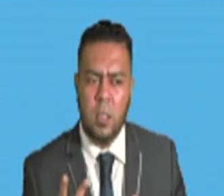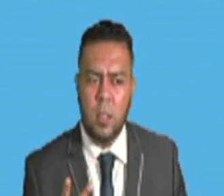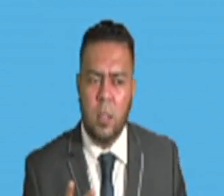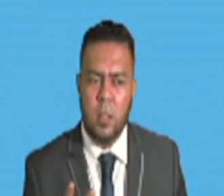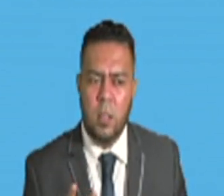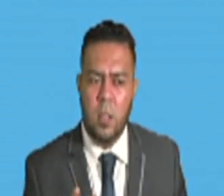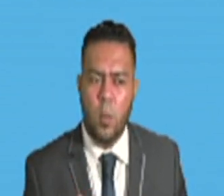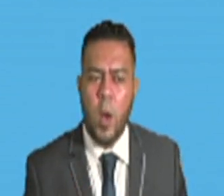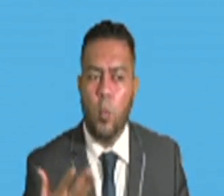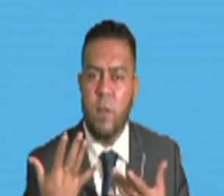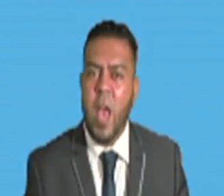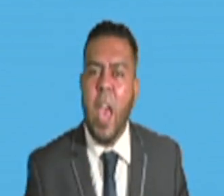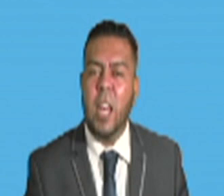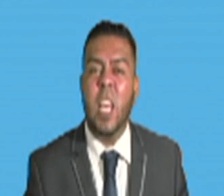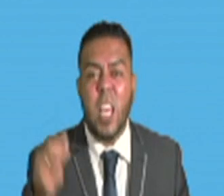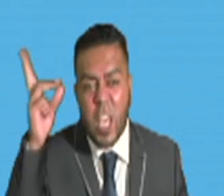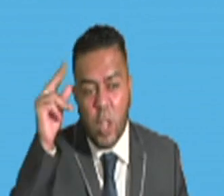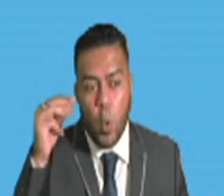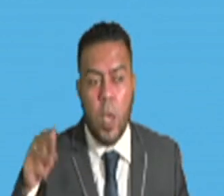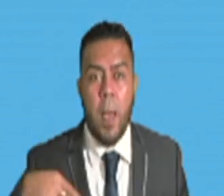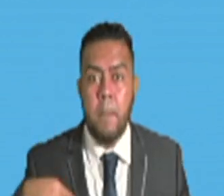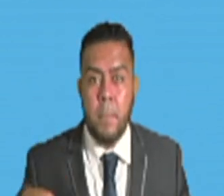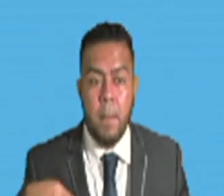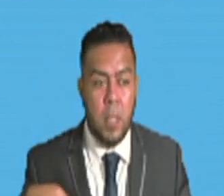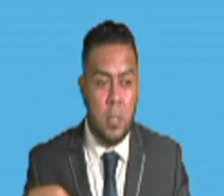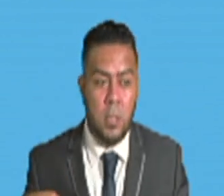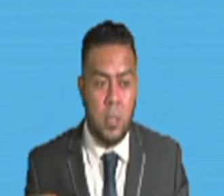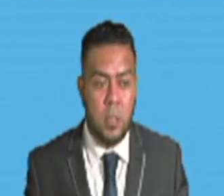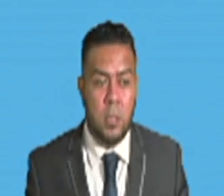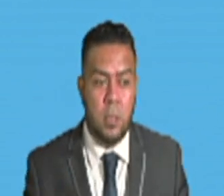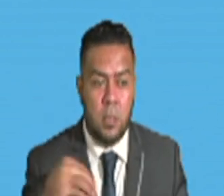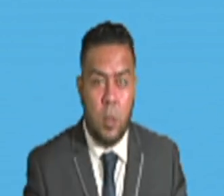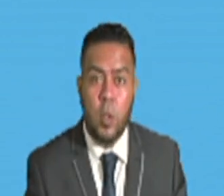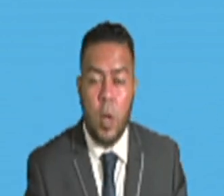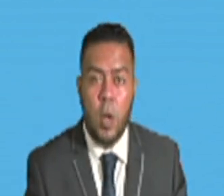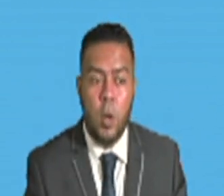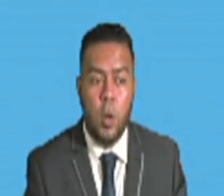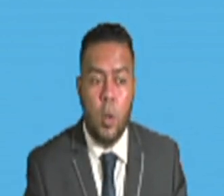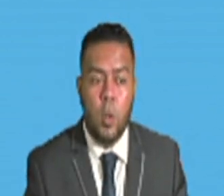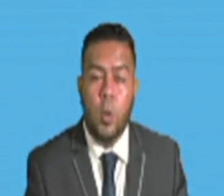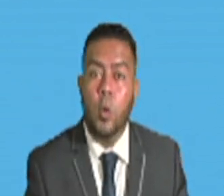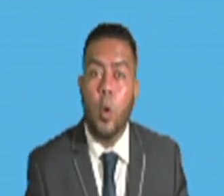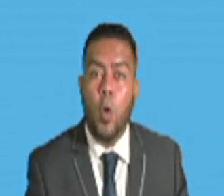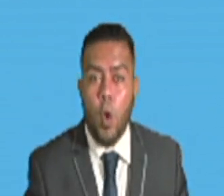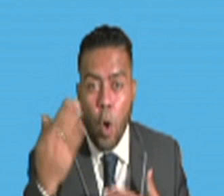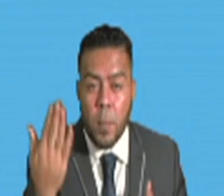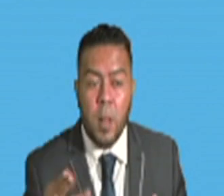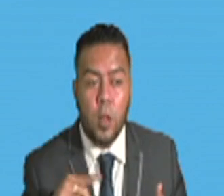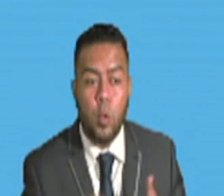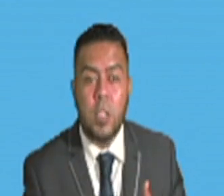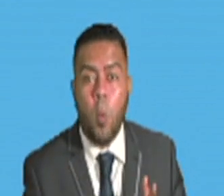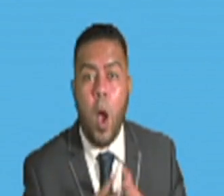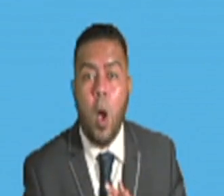have had Itauke members? He quoted Honourable Tuisawau's father as being a member of NFP. And then